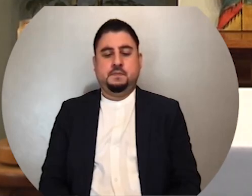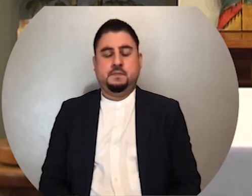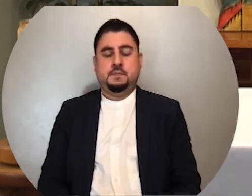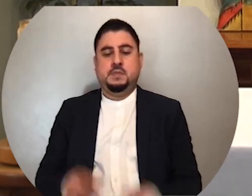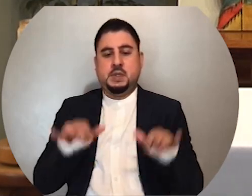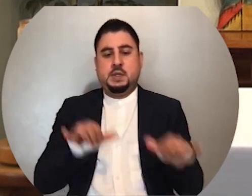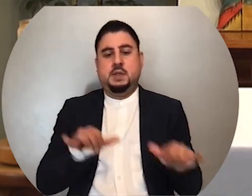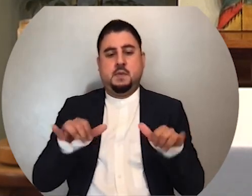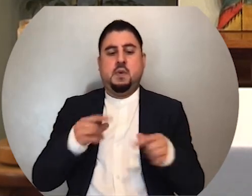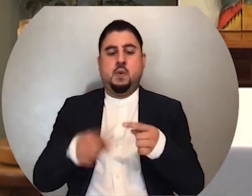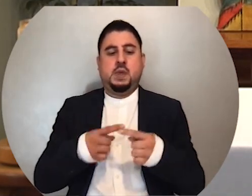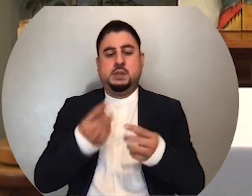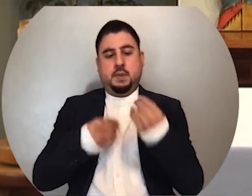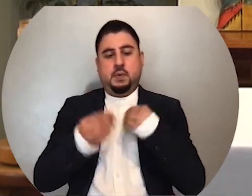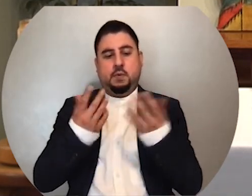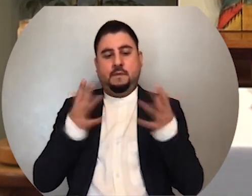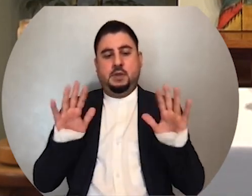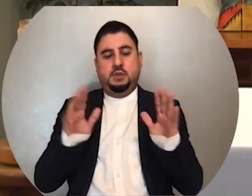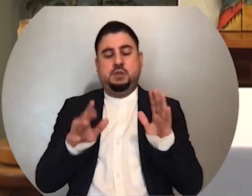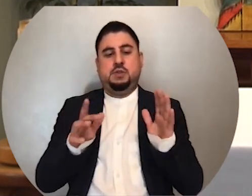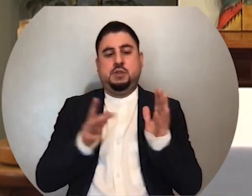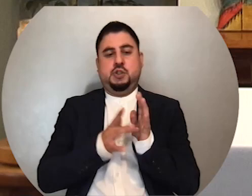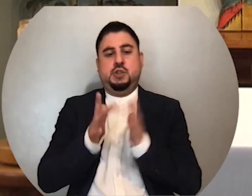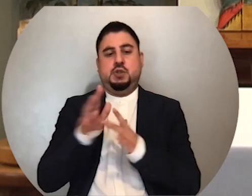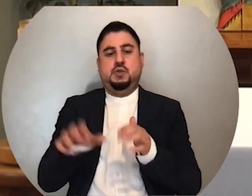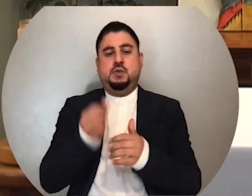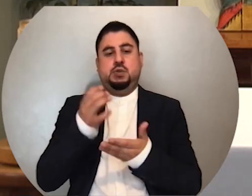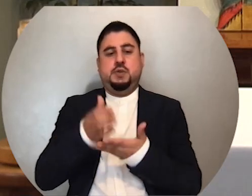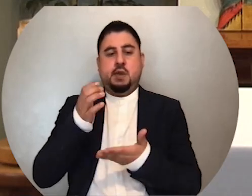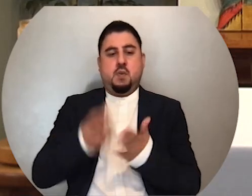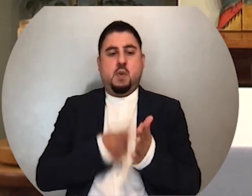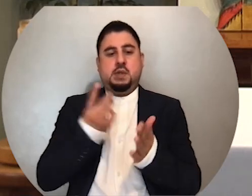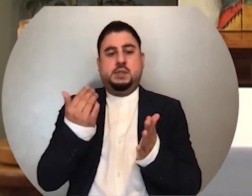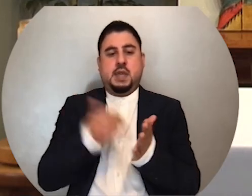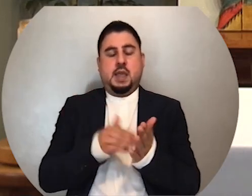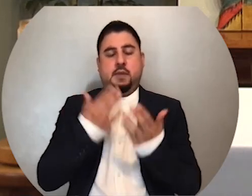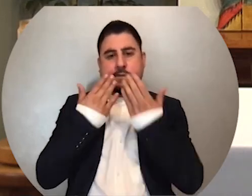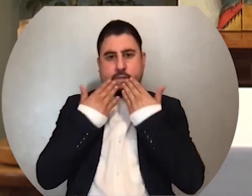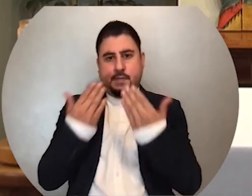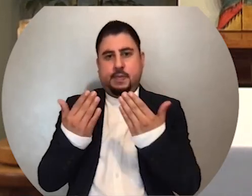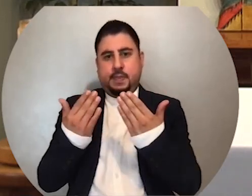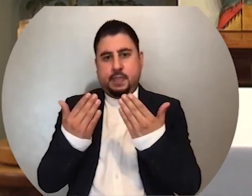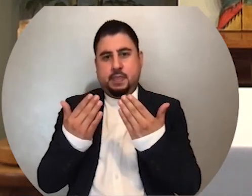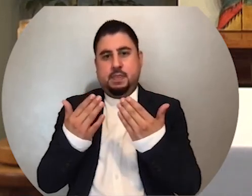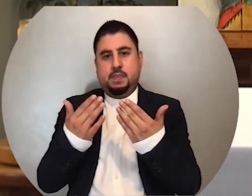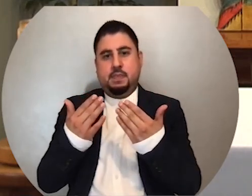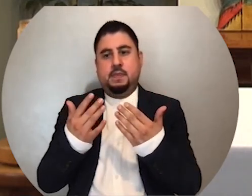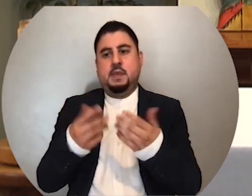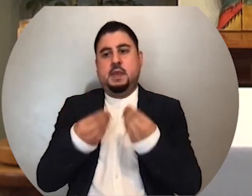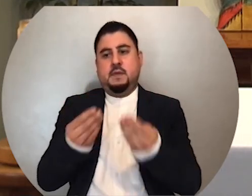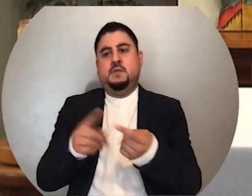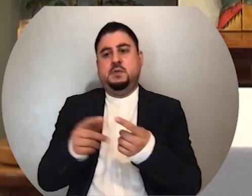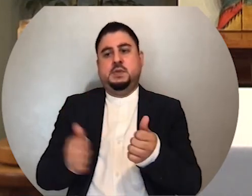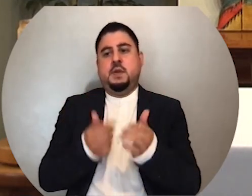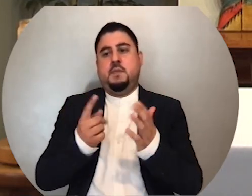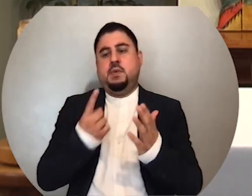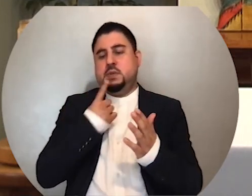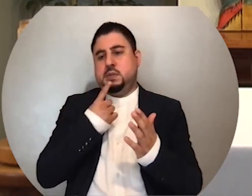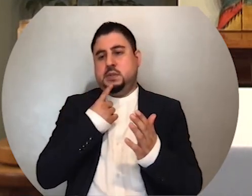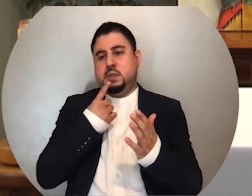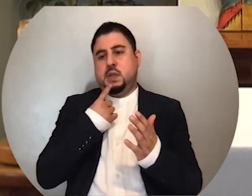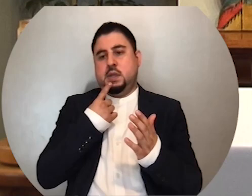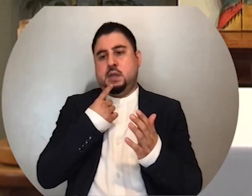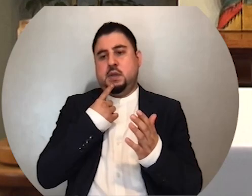In a similar way, when supper was ended, he took the chalice, and once more giving thanks, he gave it to his disciples,